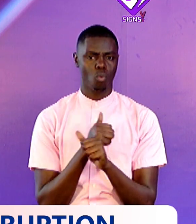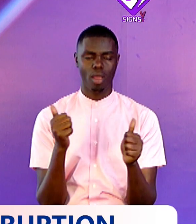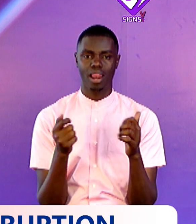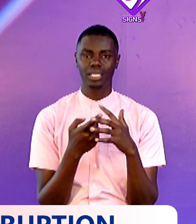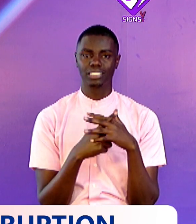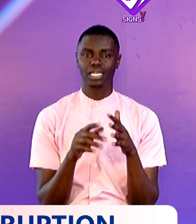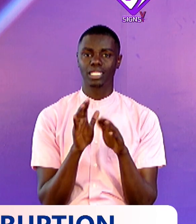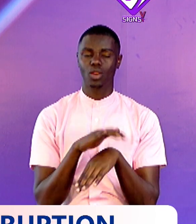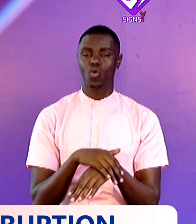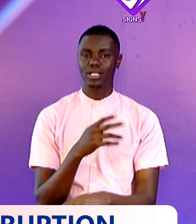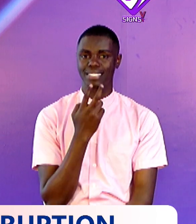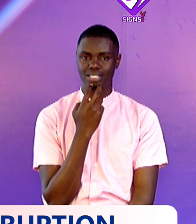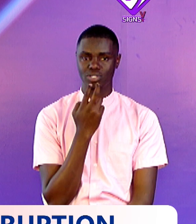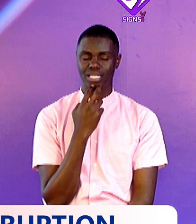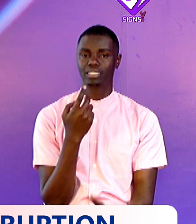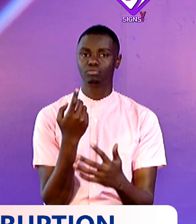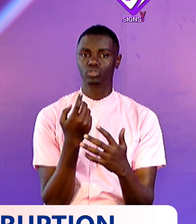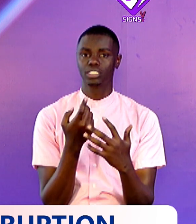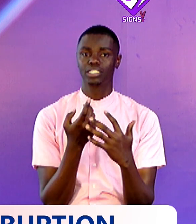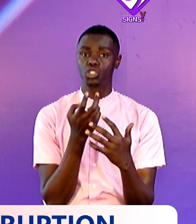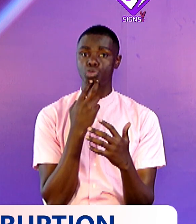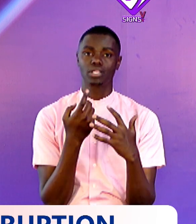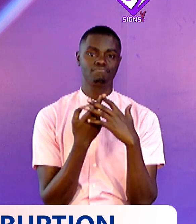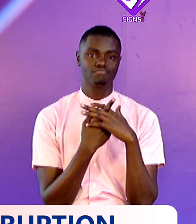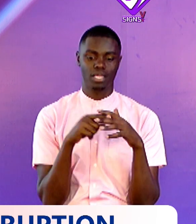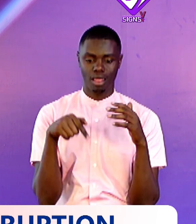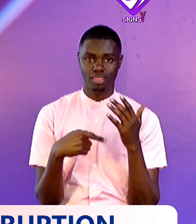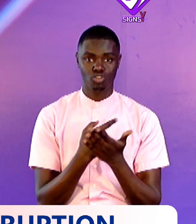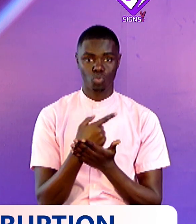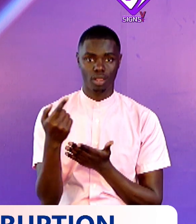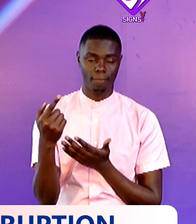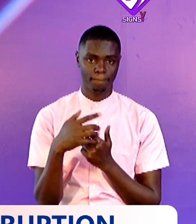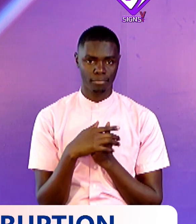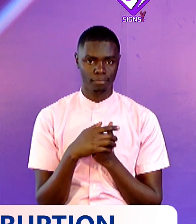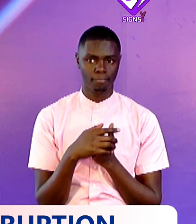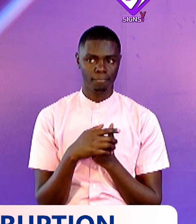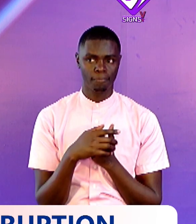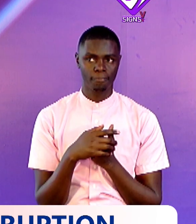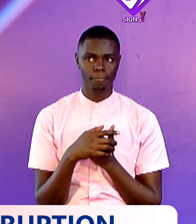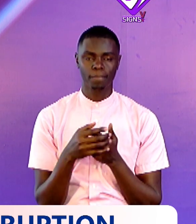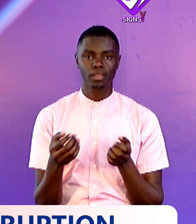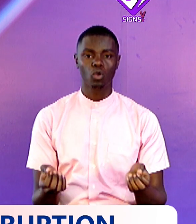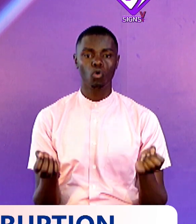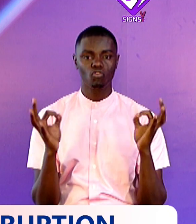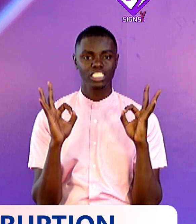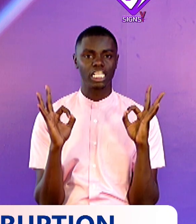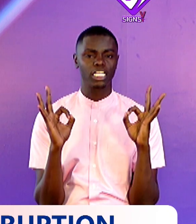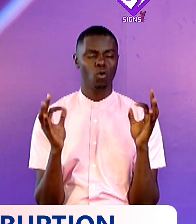on Tuesday. Yes. This week? Tuesday this week, and it was